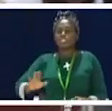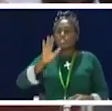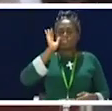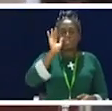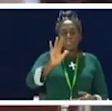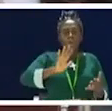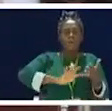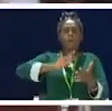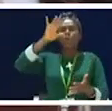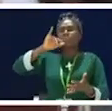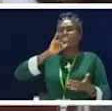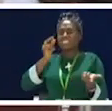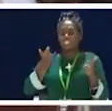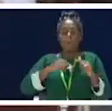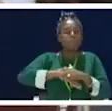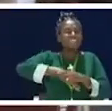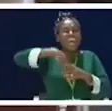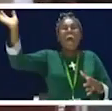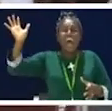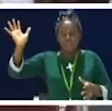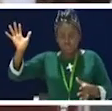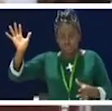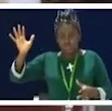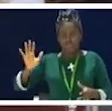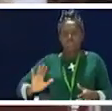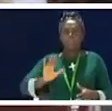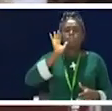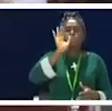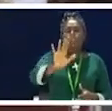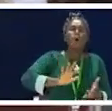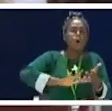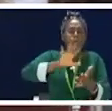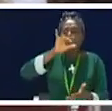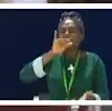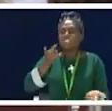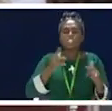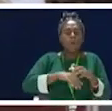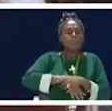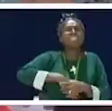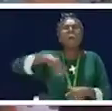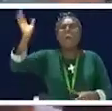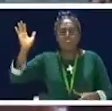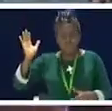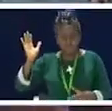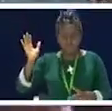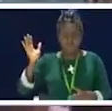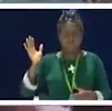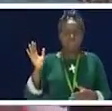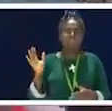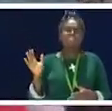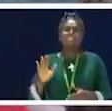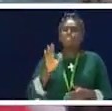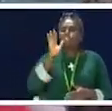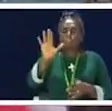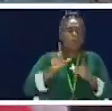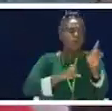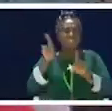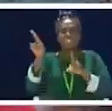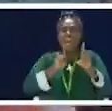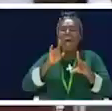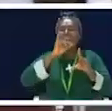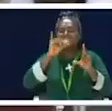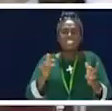glory is coming out. I say your glory is coming out. Your star is